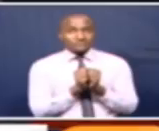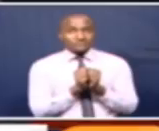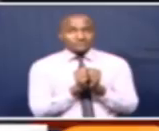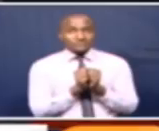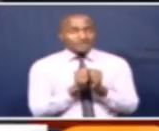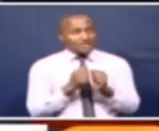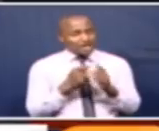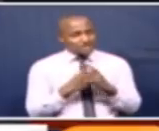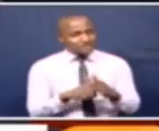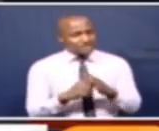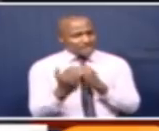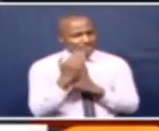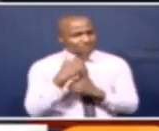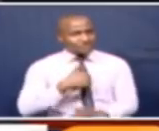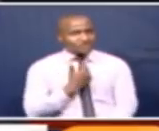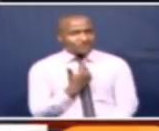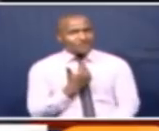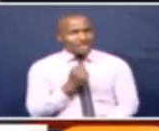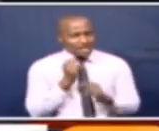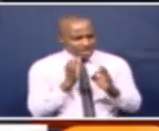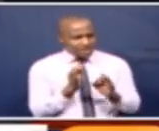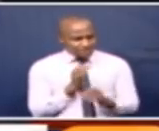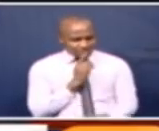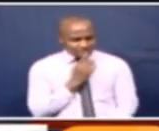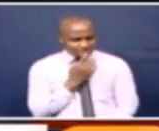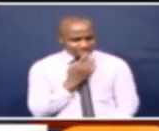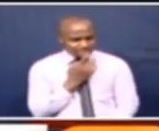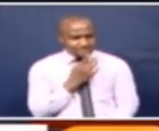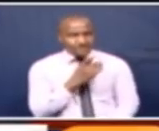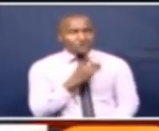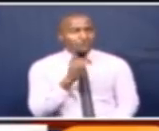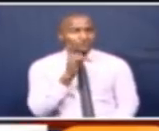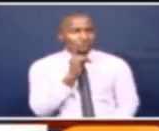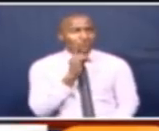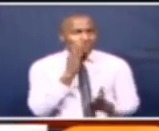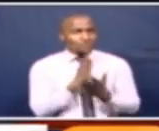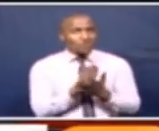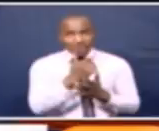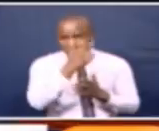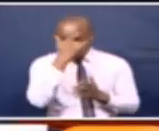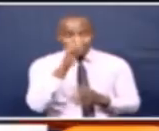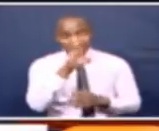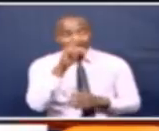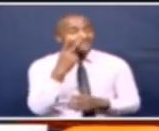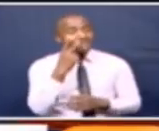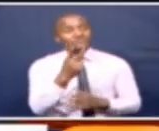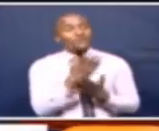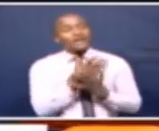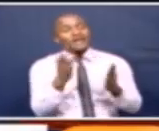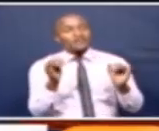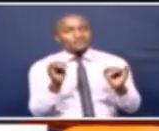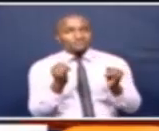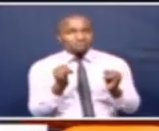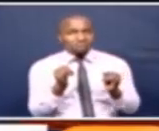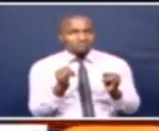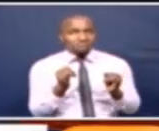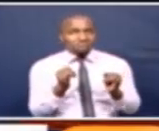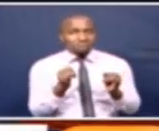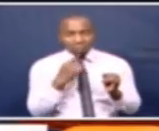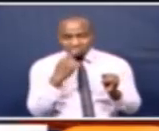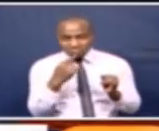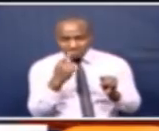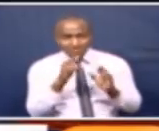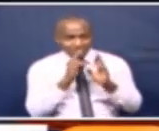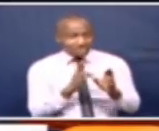I started asking myself if the results are really to come out, because I didn't see anything on the news, any mention of